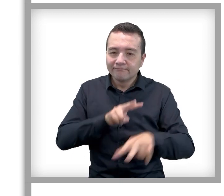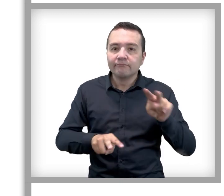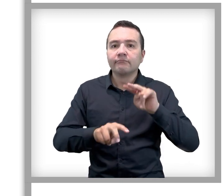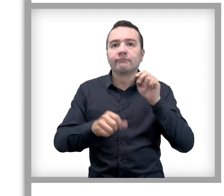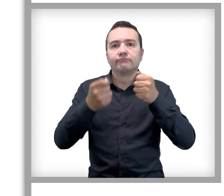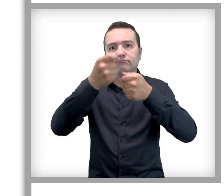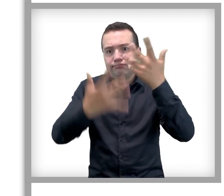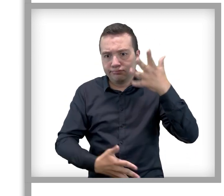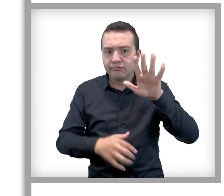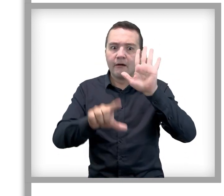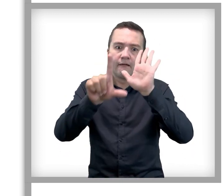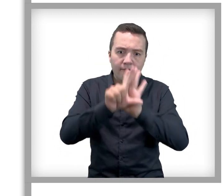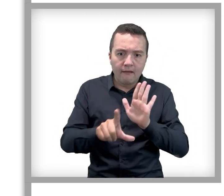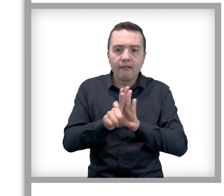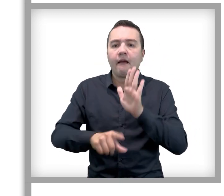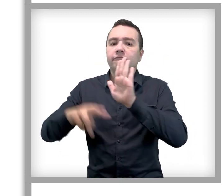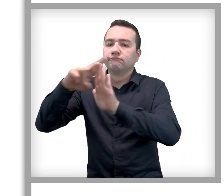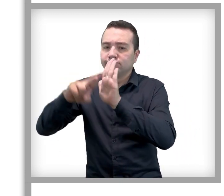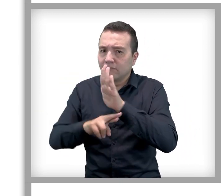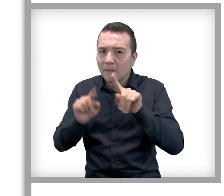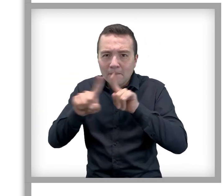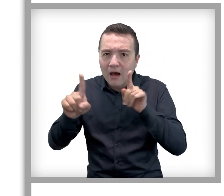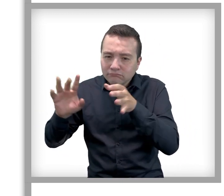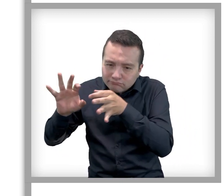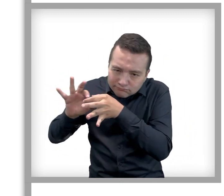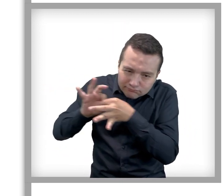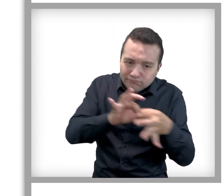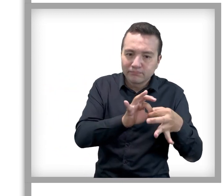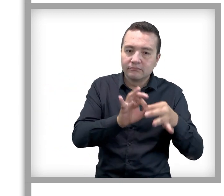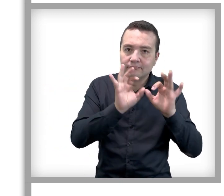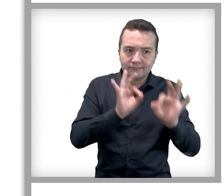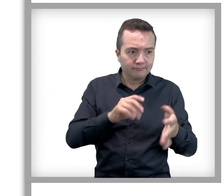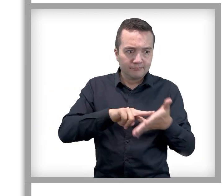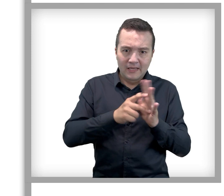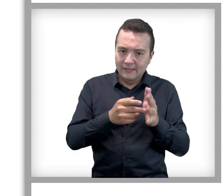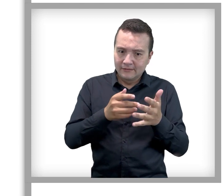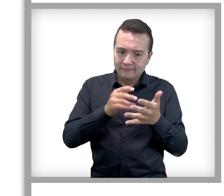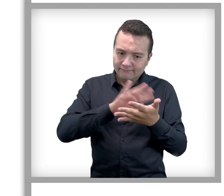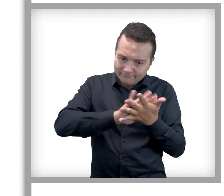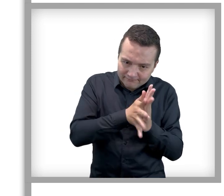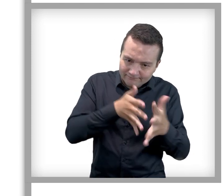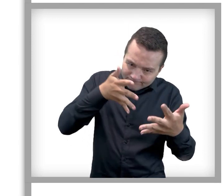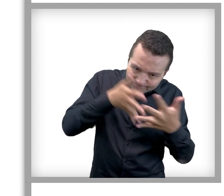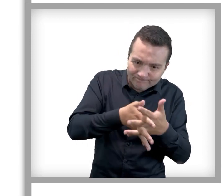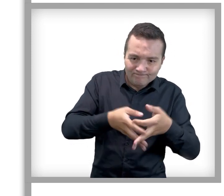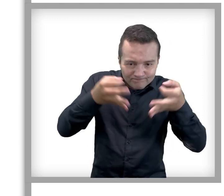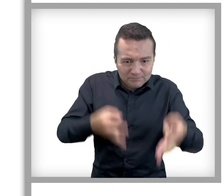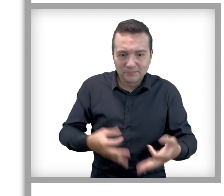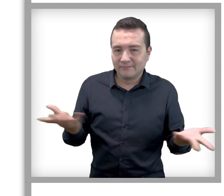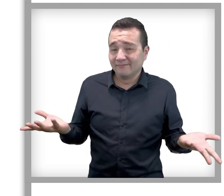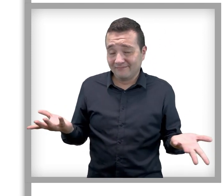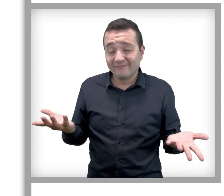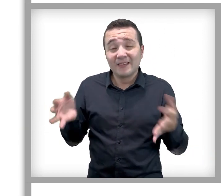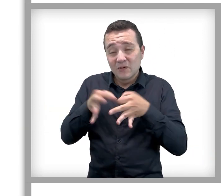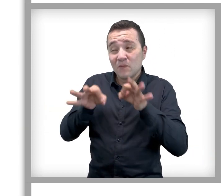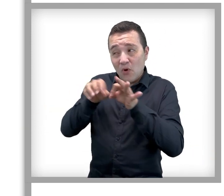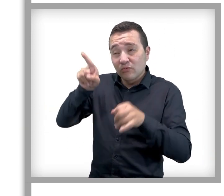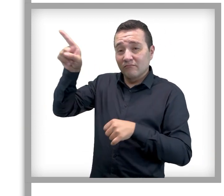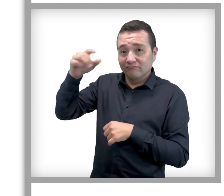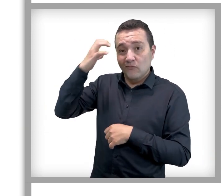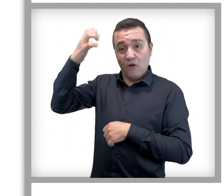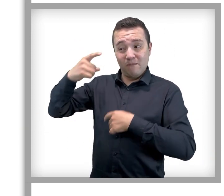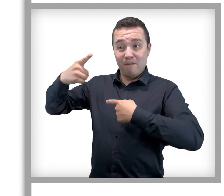barriers. In relation to the attitudes and communication, it is essential to recognize different types of disabilities,